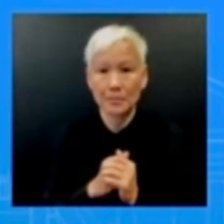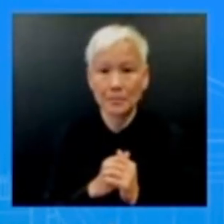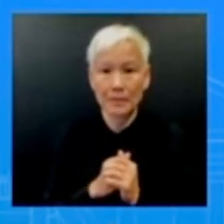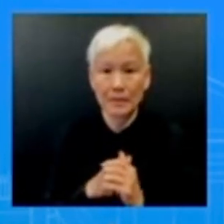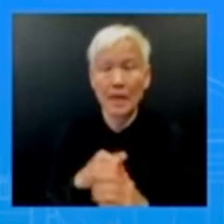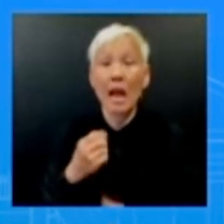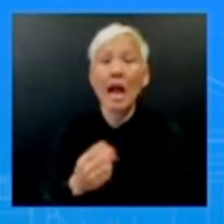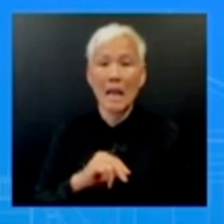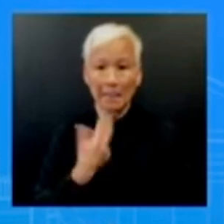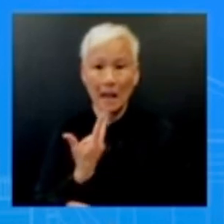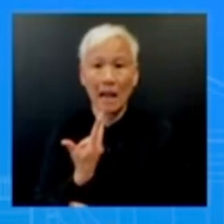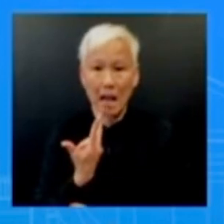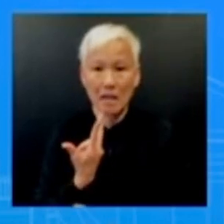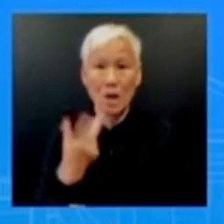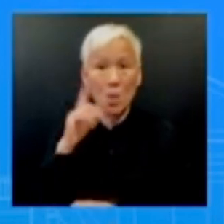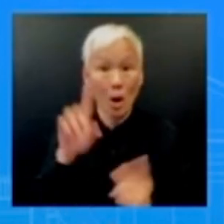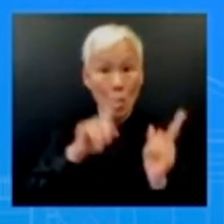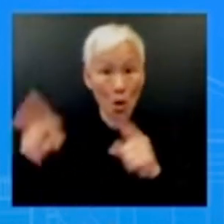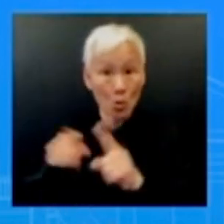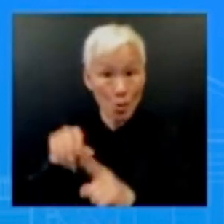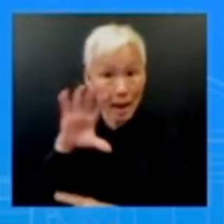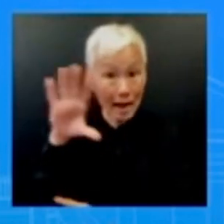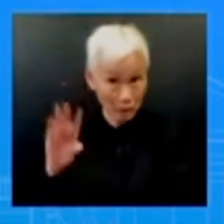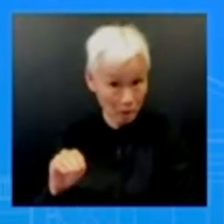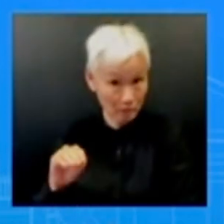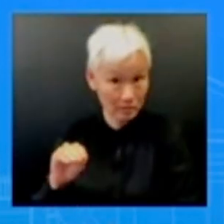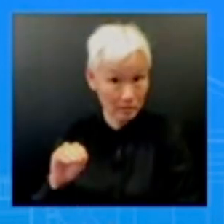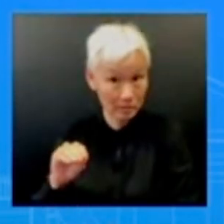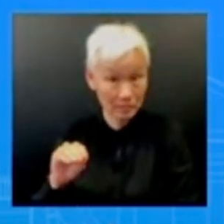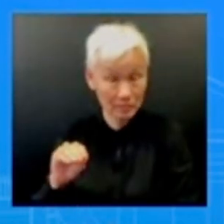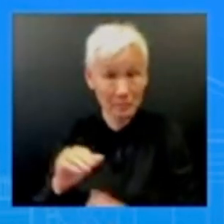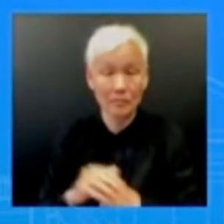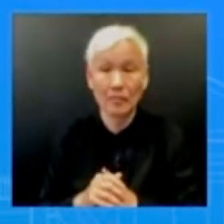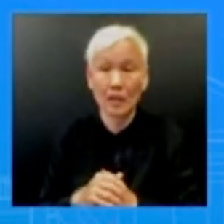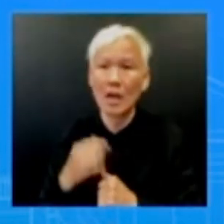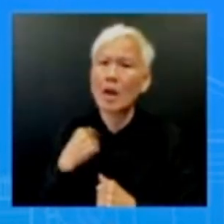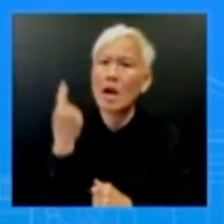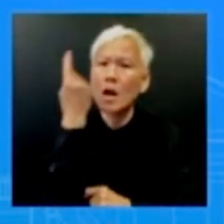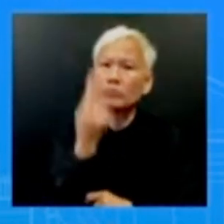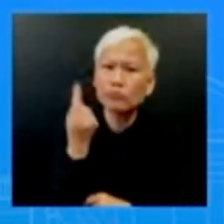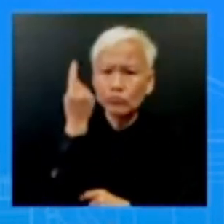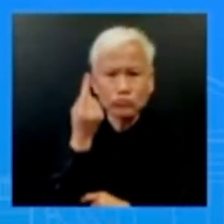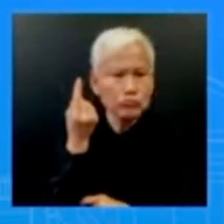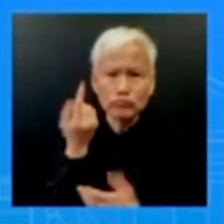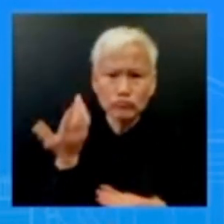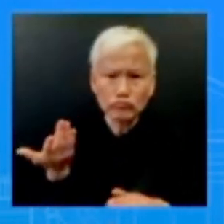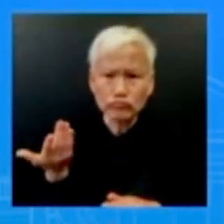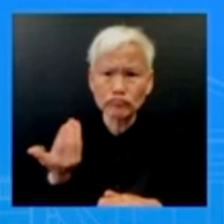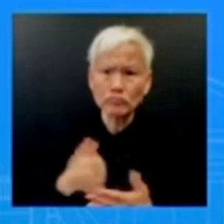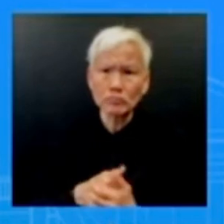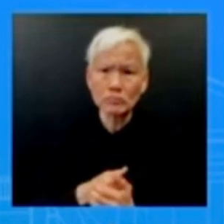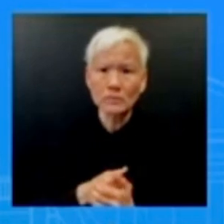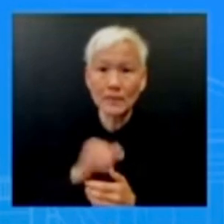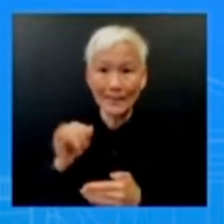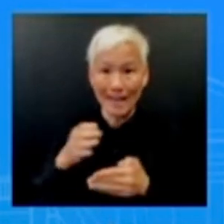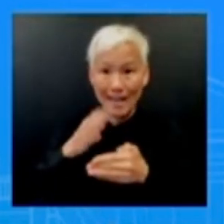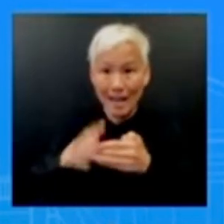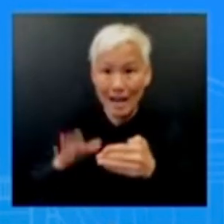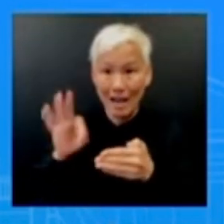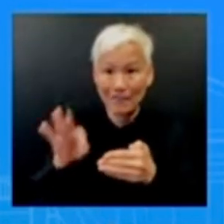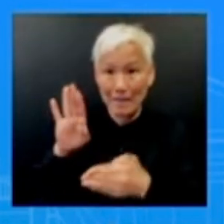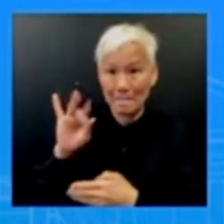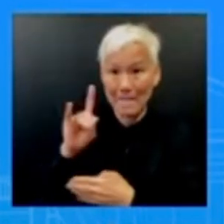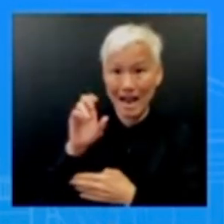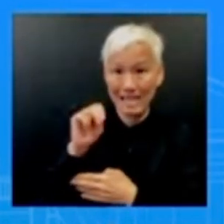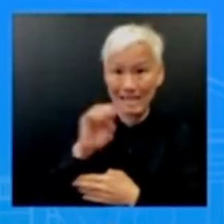does. The First Lady has, Secretary of State has. I wonder what, at the end of Biden plans later this year, I